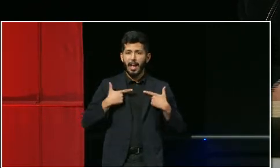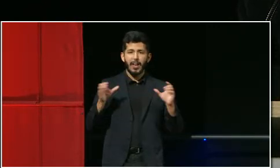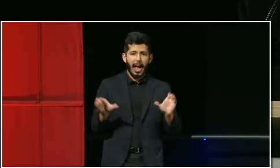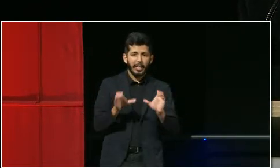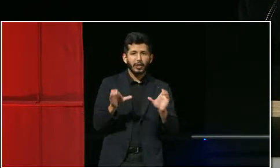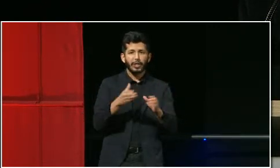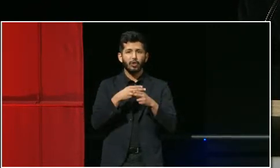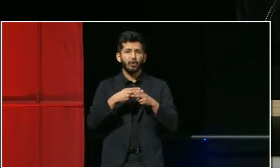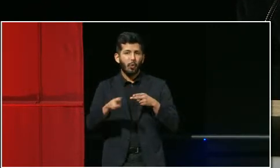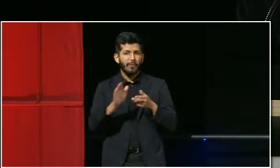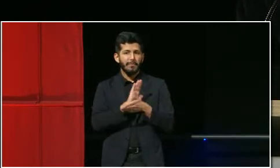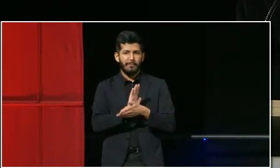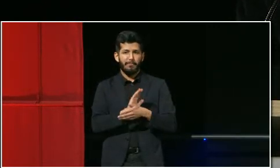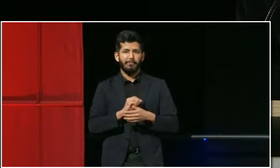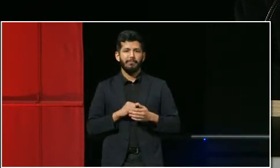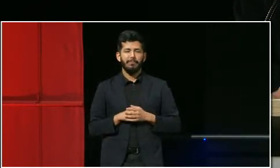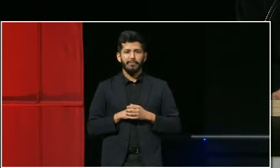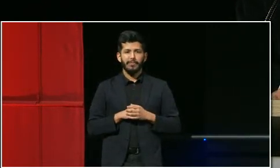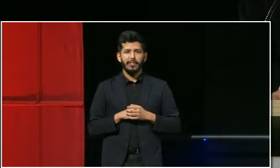short,